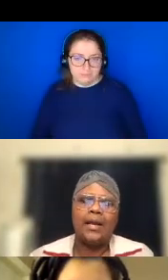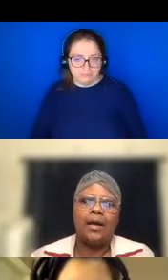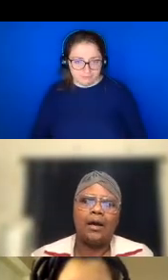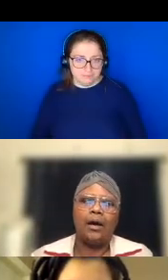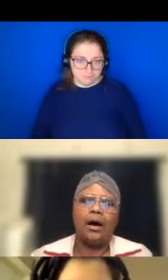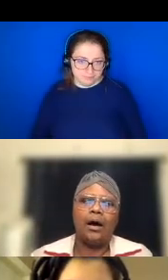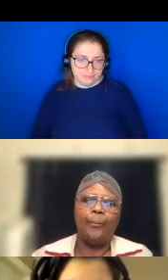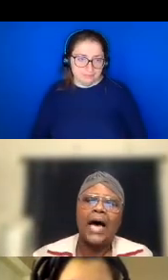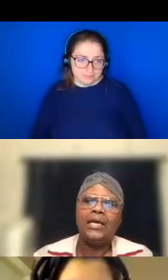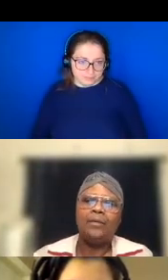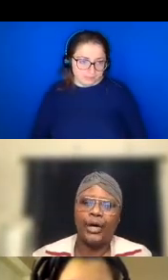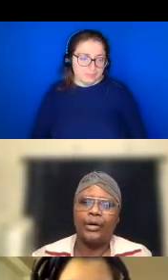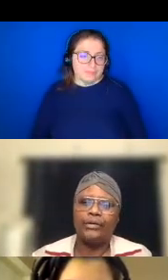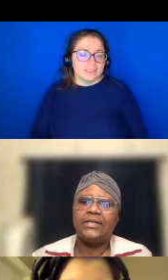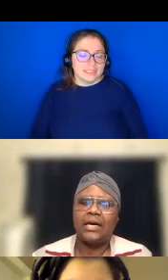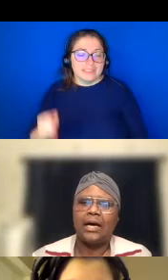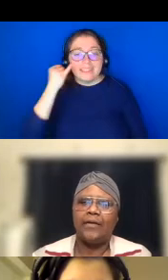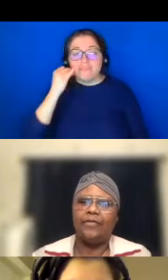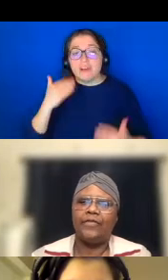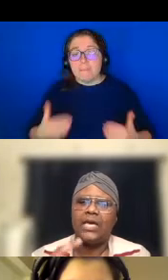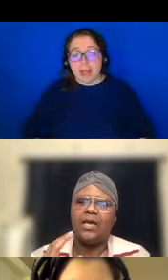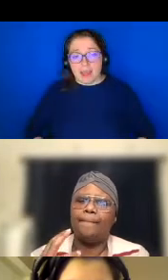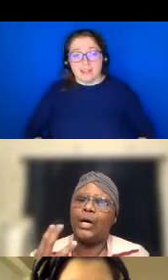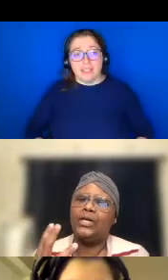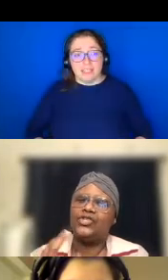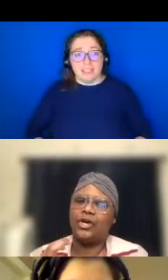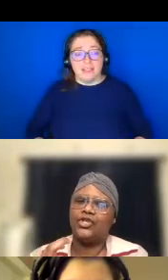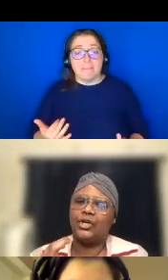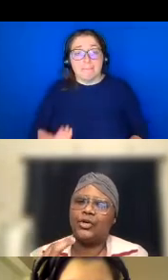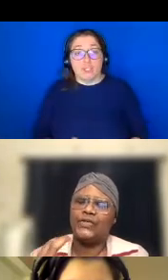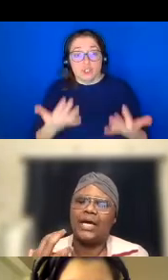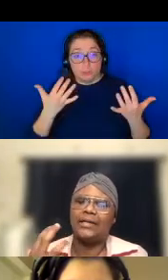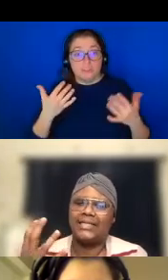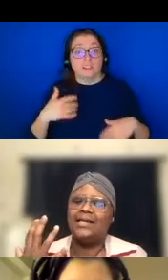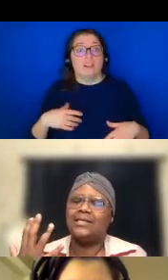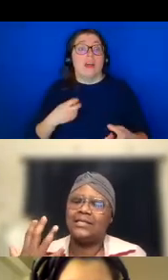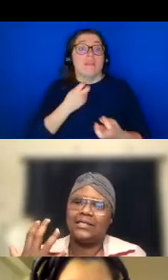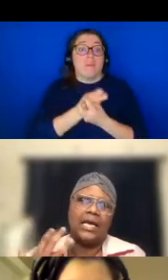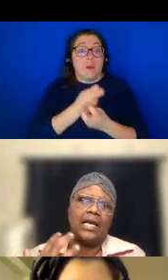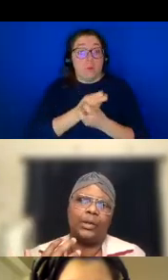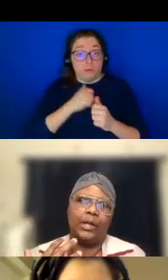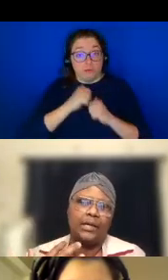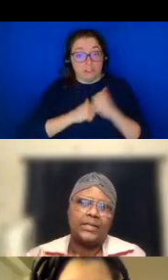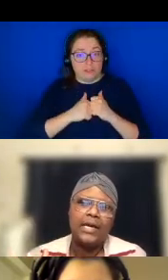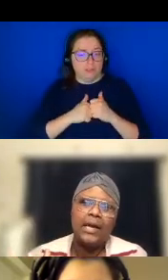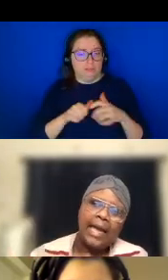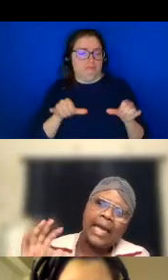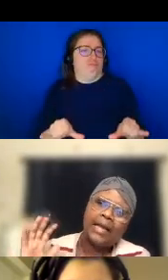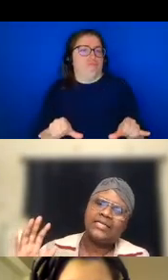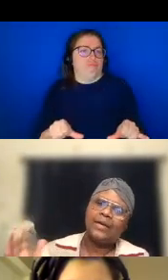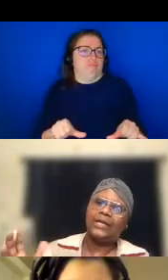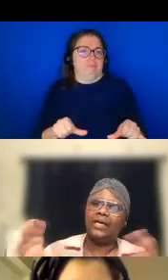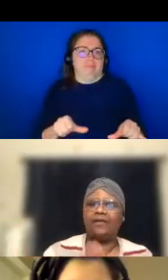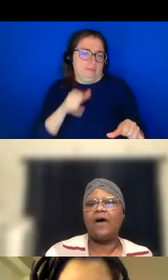When a body burns, the bony structures tend to stay in place.